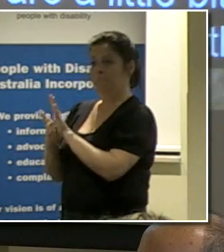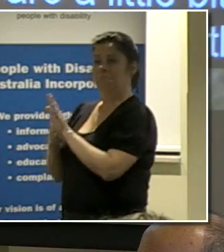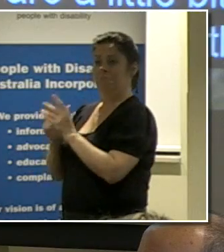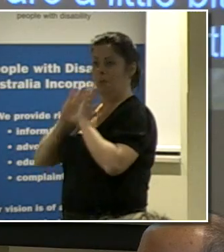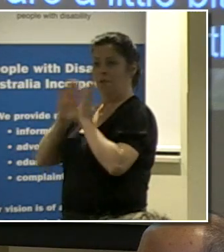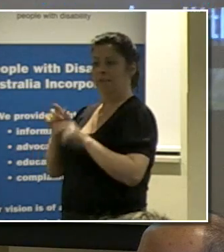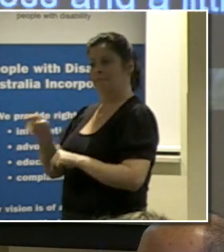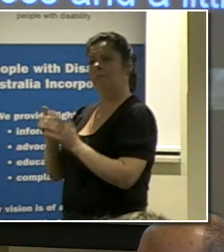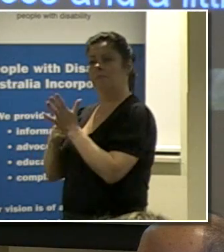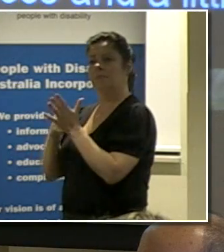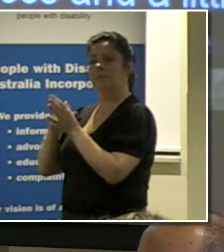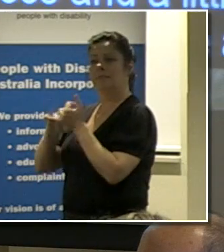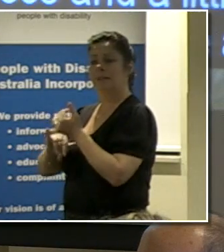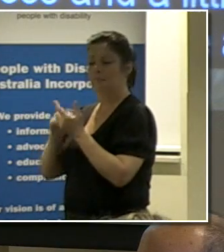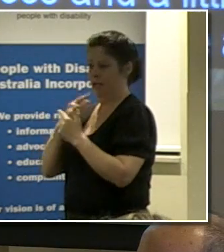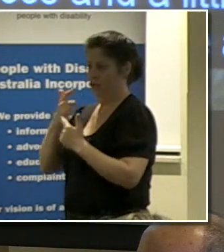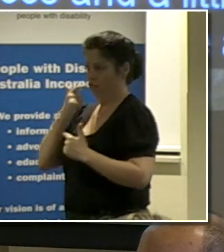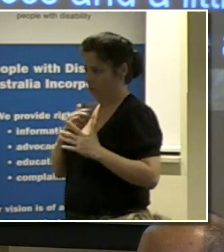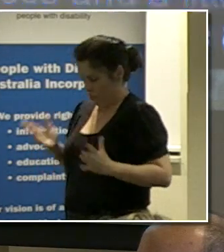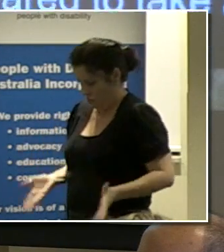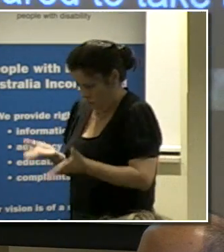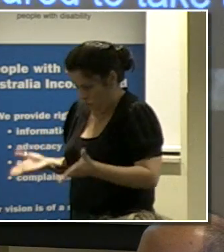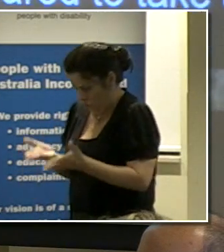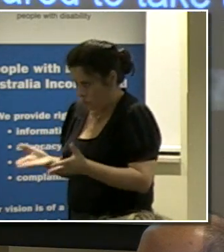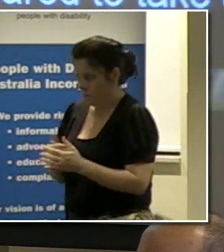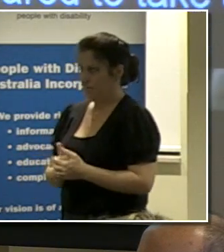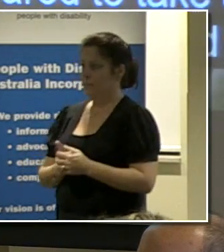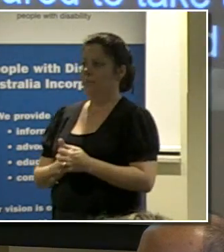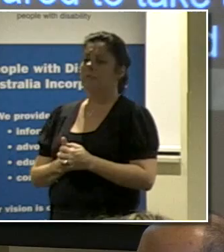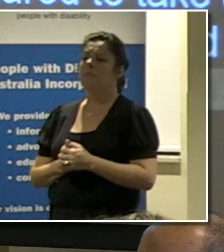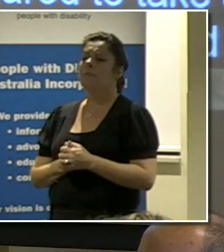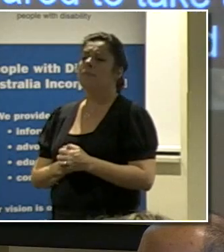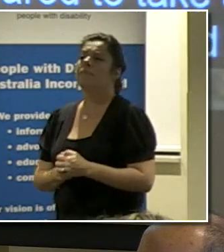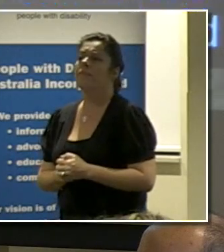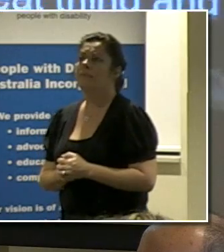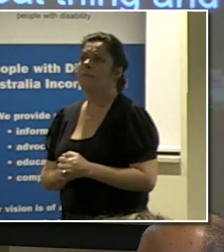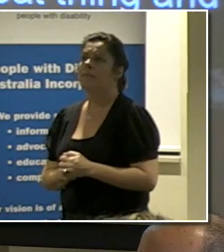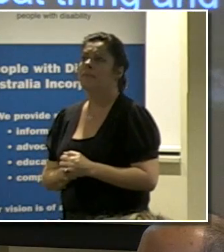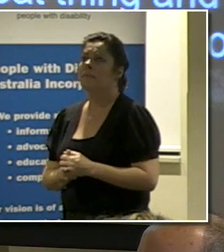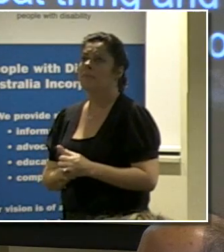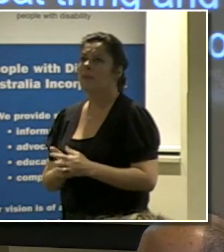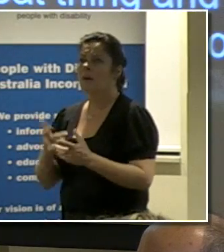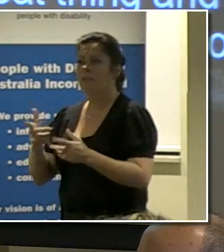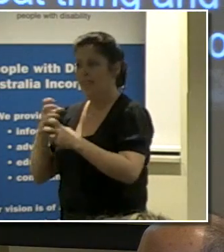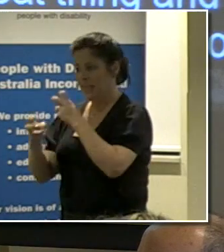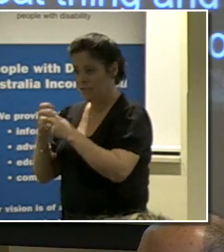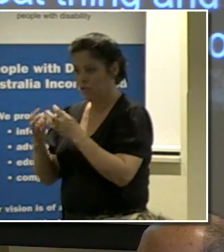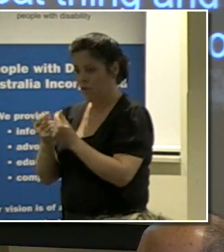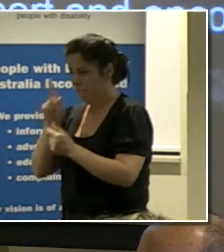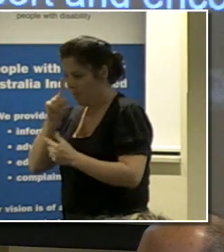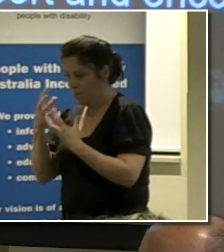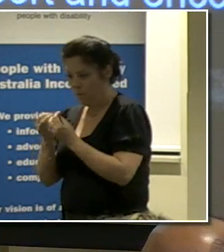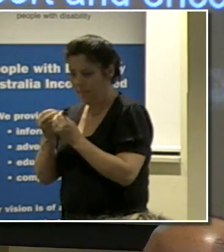we try and support and encourage that. The issue of people with